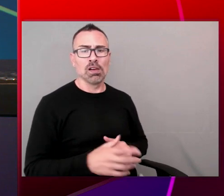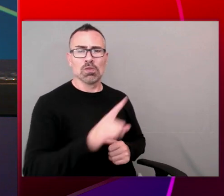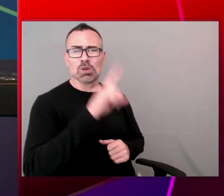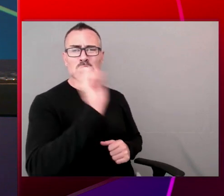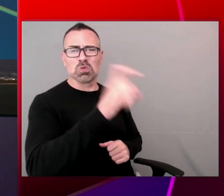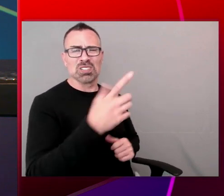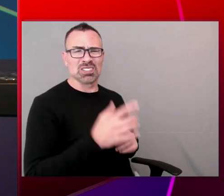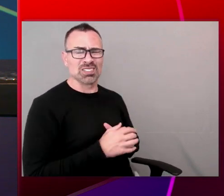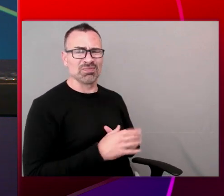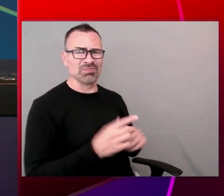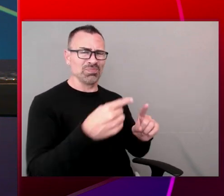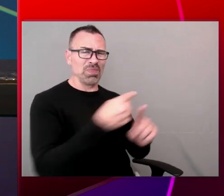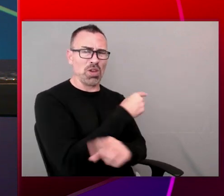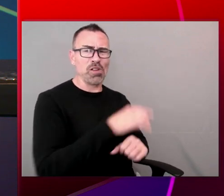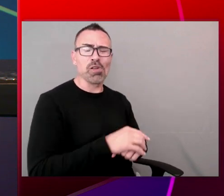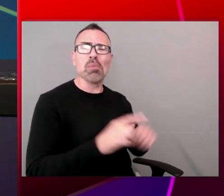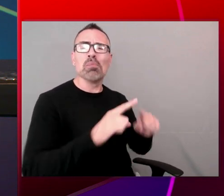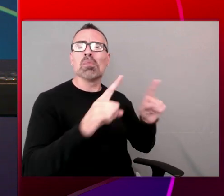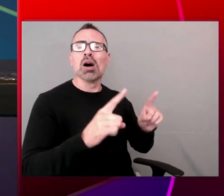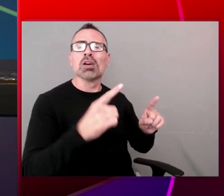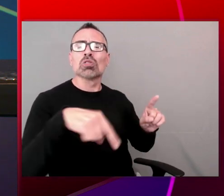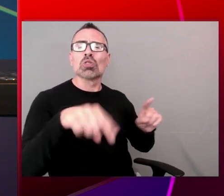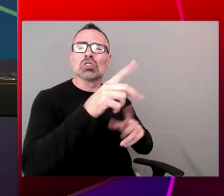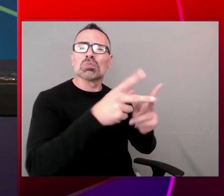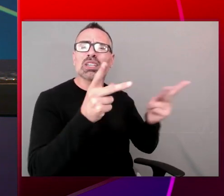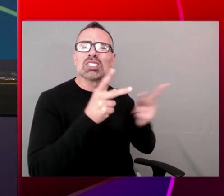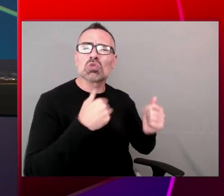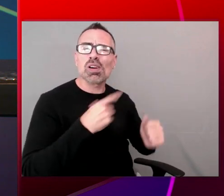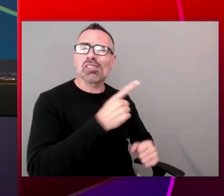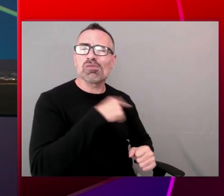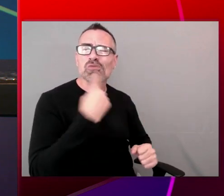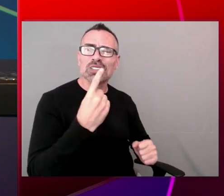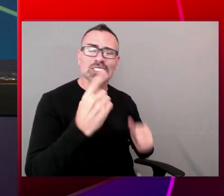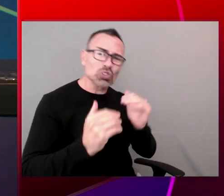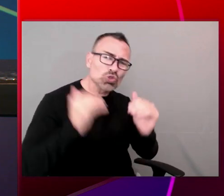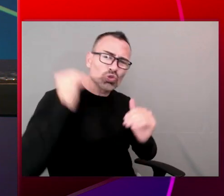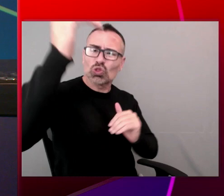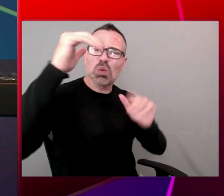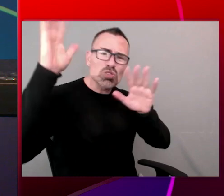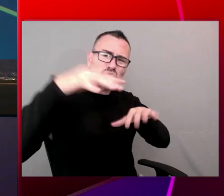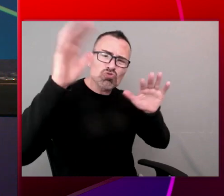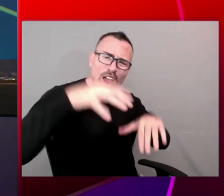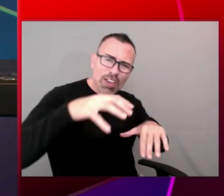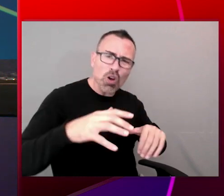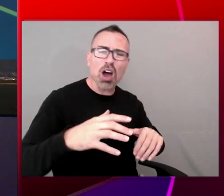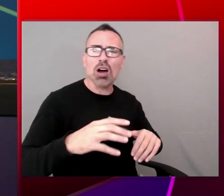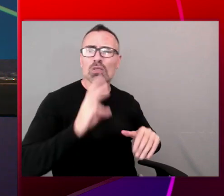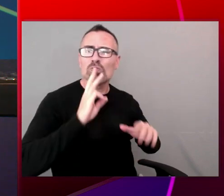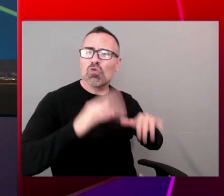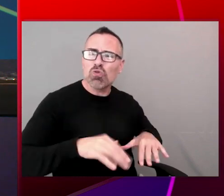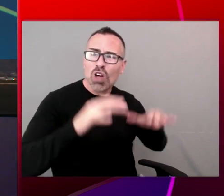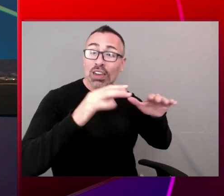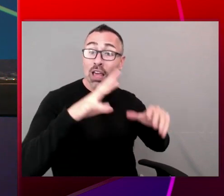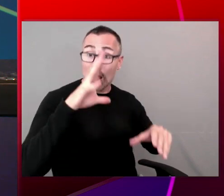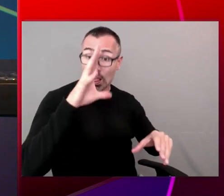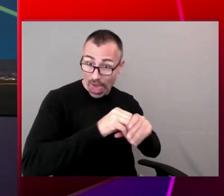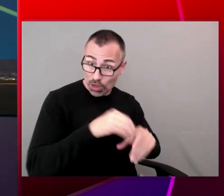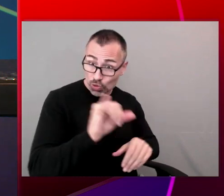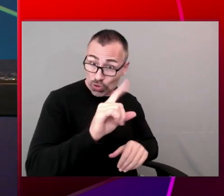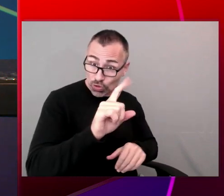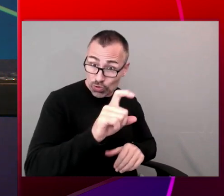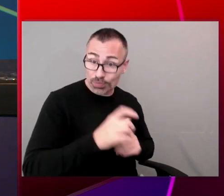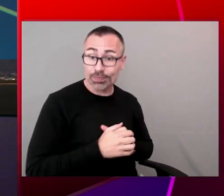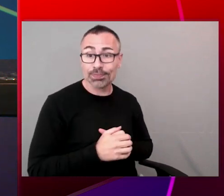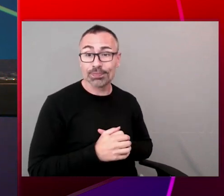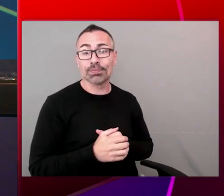too much rainfall and like flooding and stuff like that? Yeah. Does that also factor into this sort of calculation and water risk? Yeah, I mean, that's what I